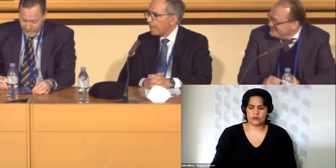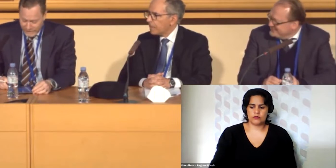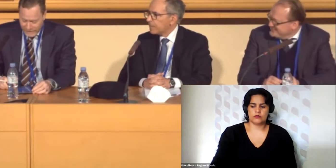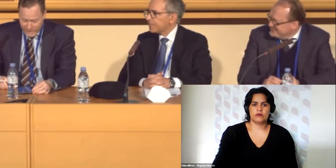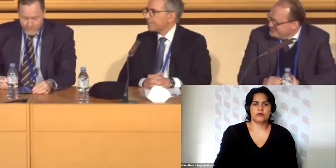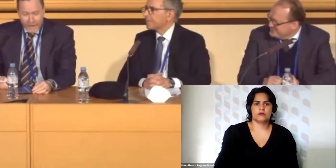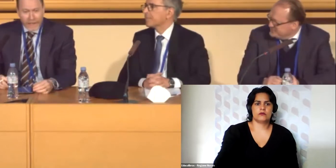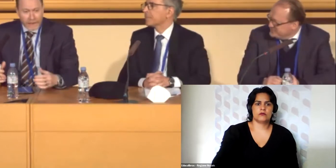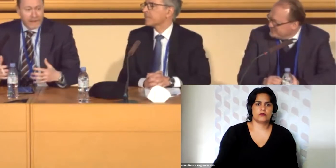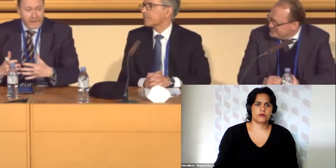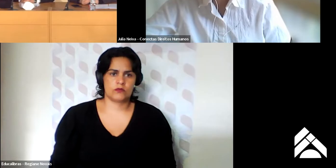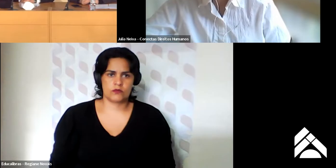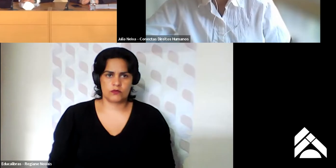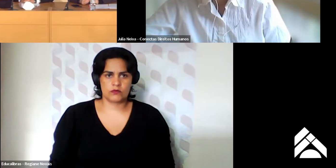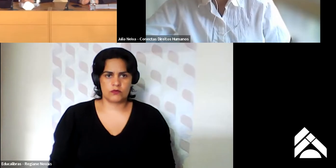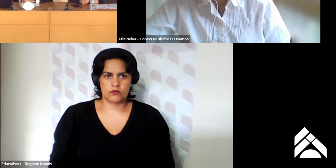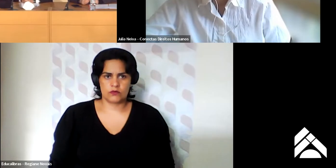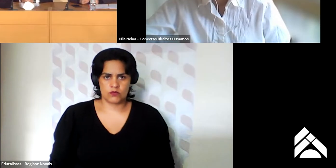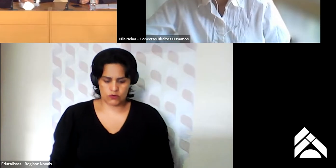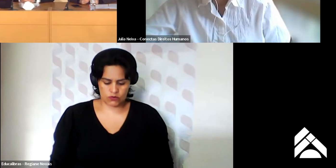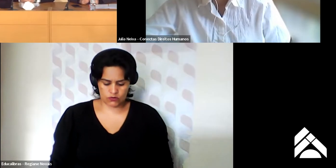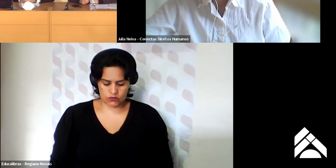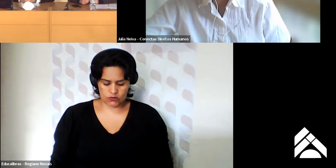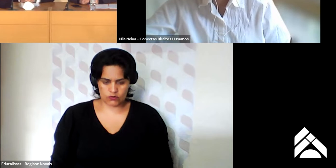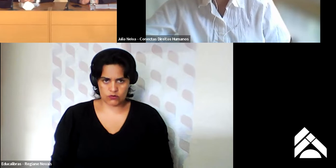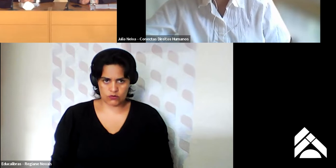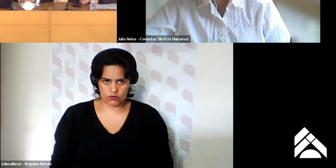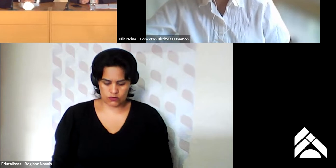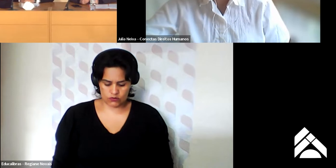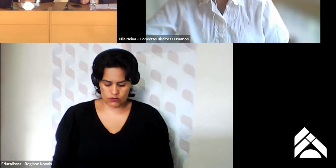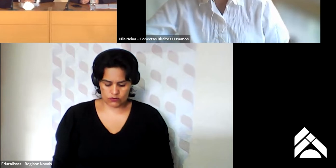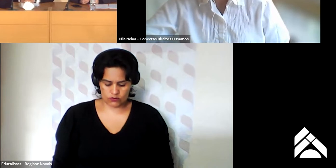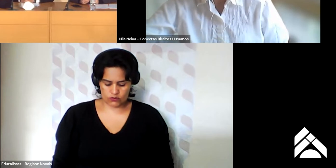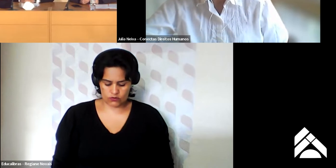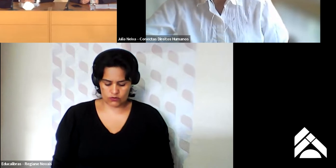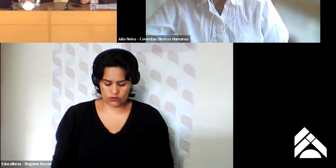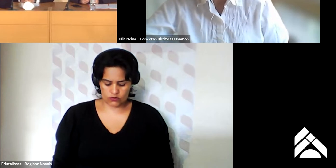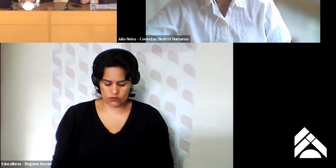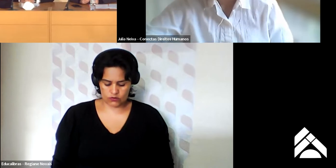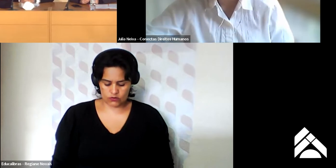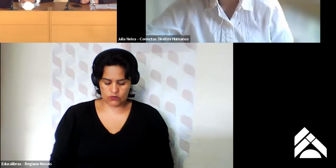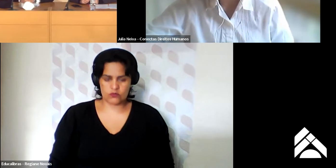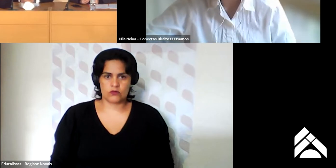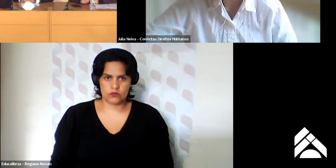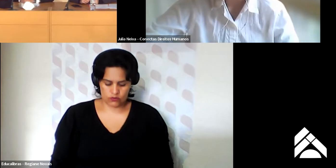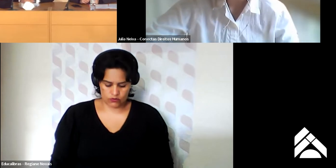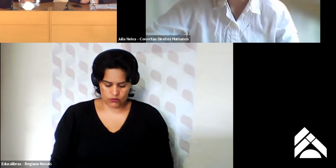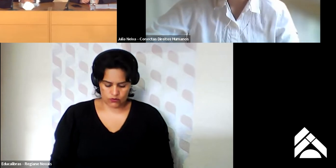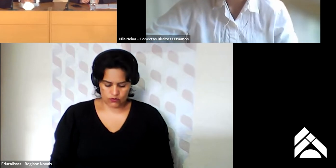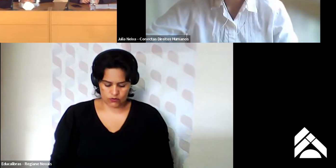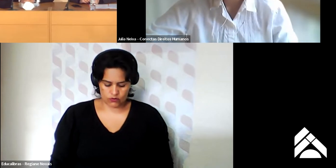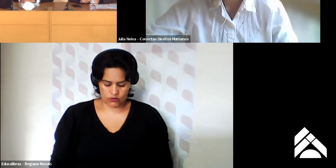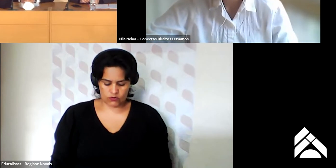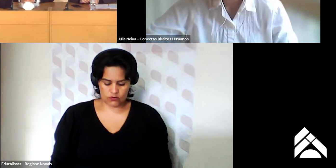himself said, this is a process where obviously all this interest from society is important, and the accession process